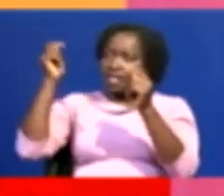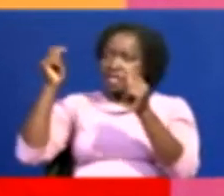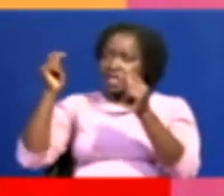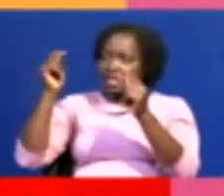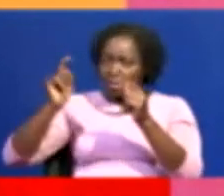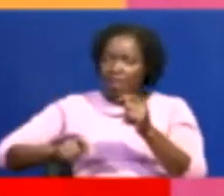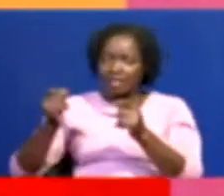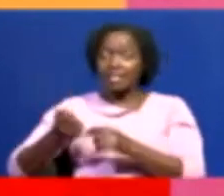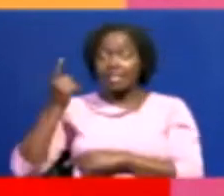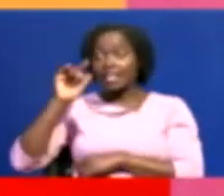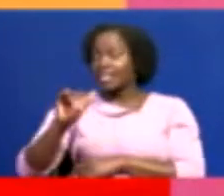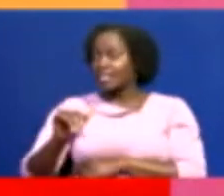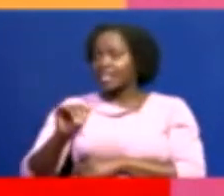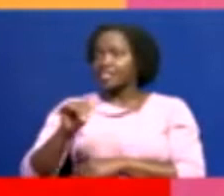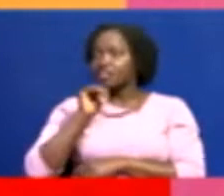well understand that